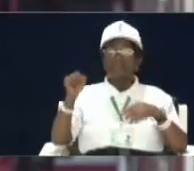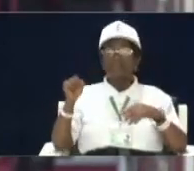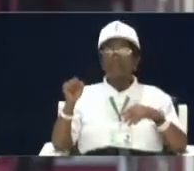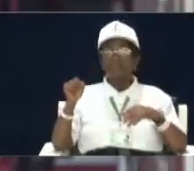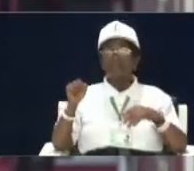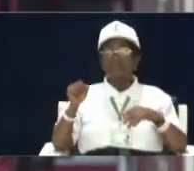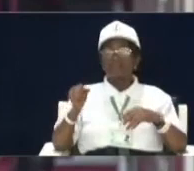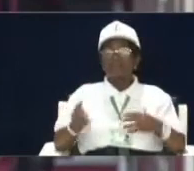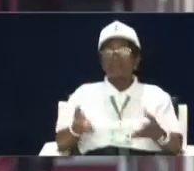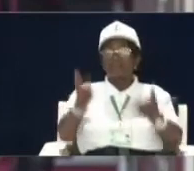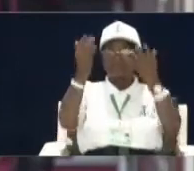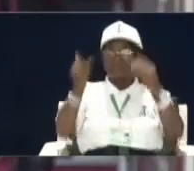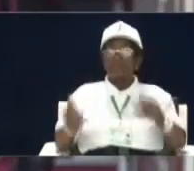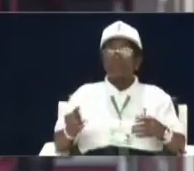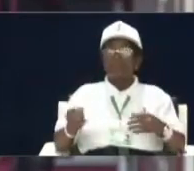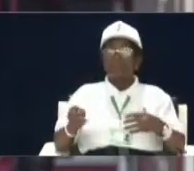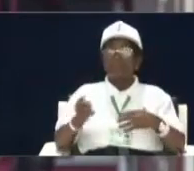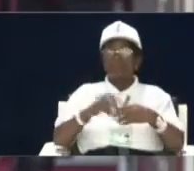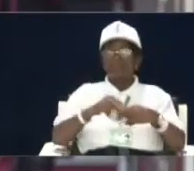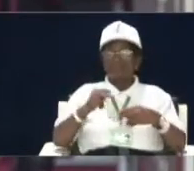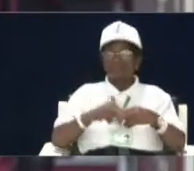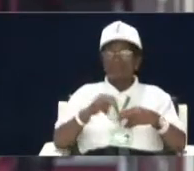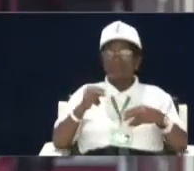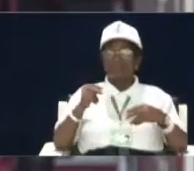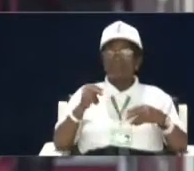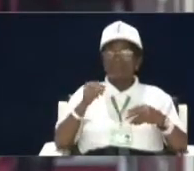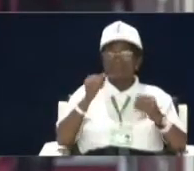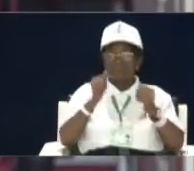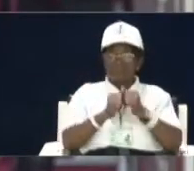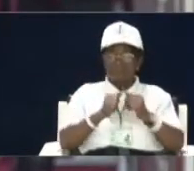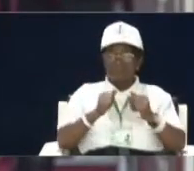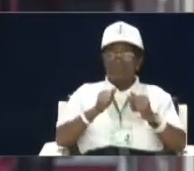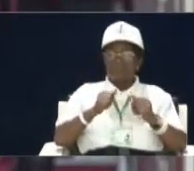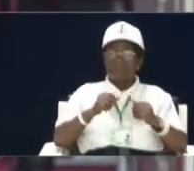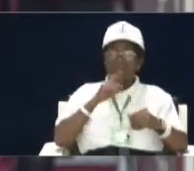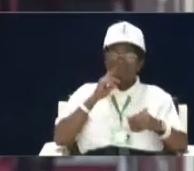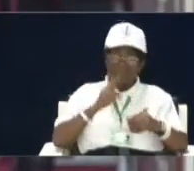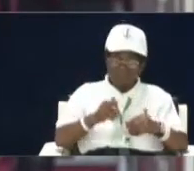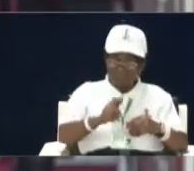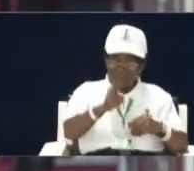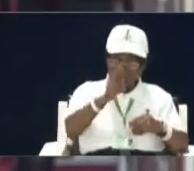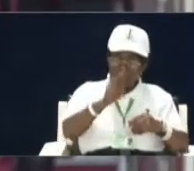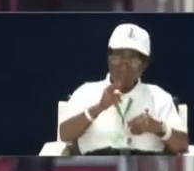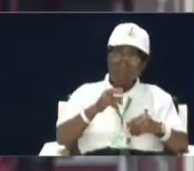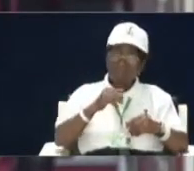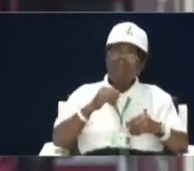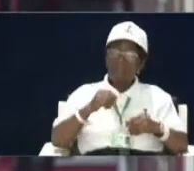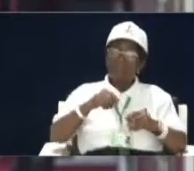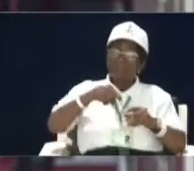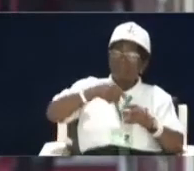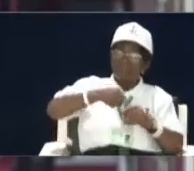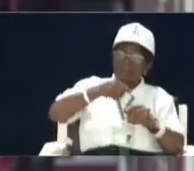heavily invested with pythons and poisonous snakes,